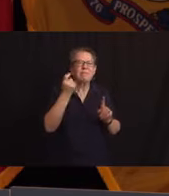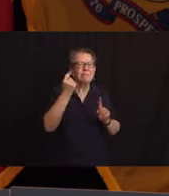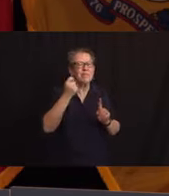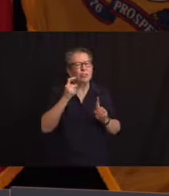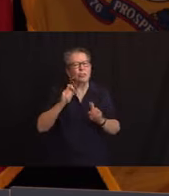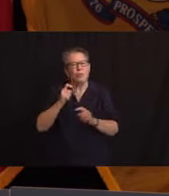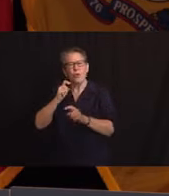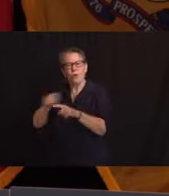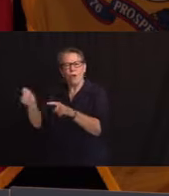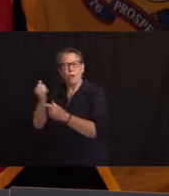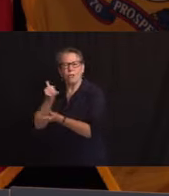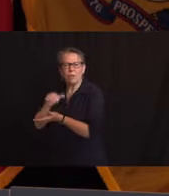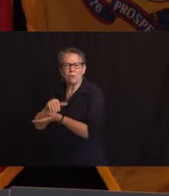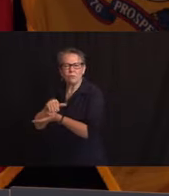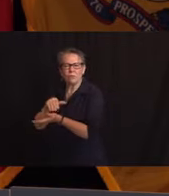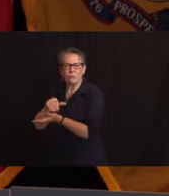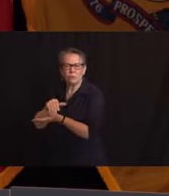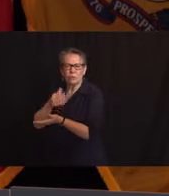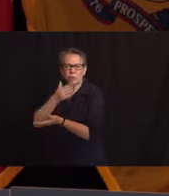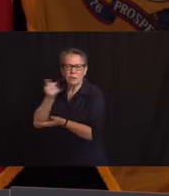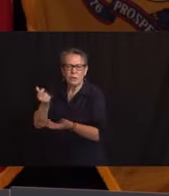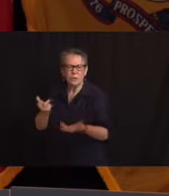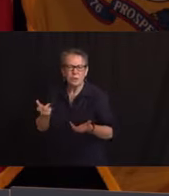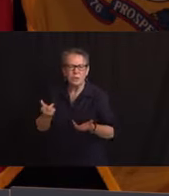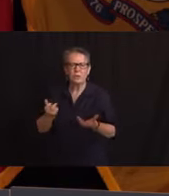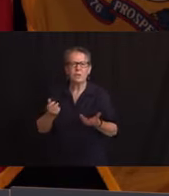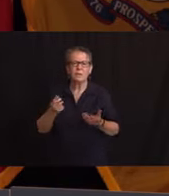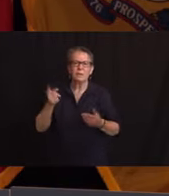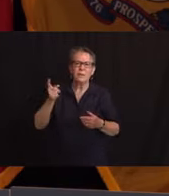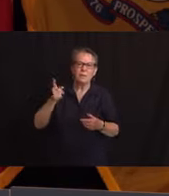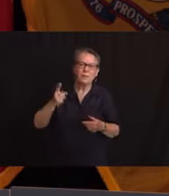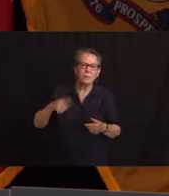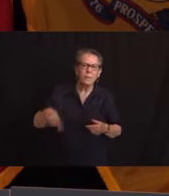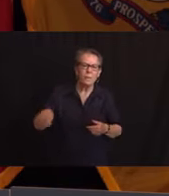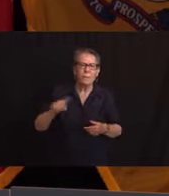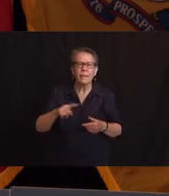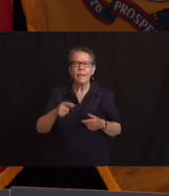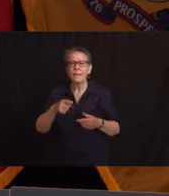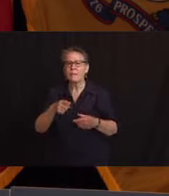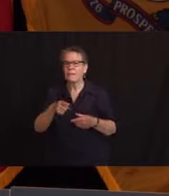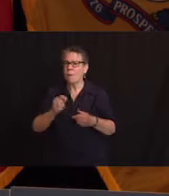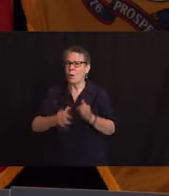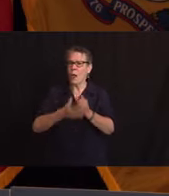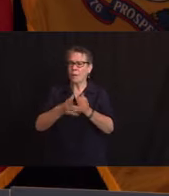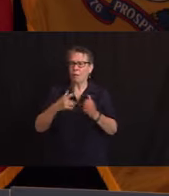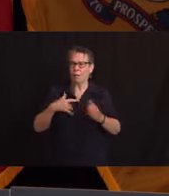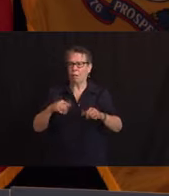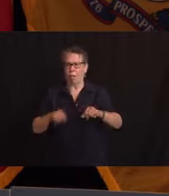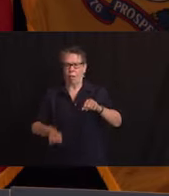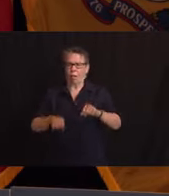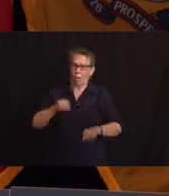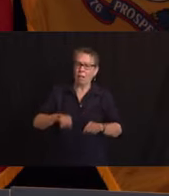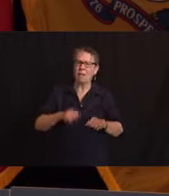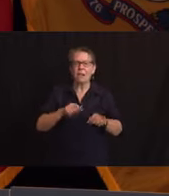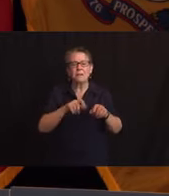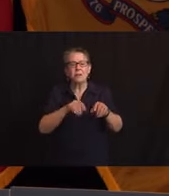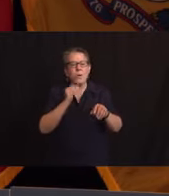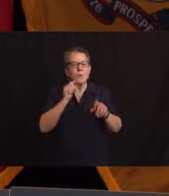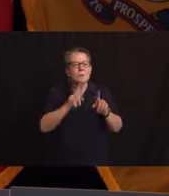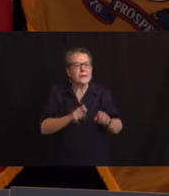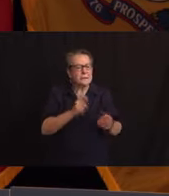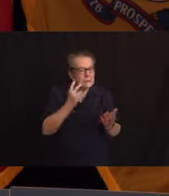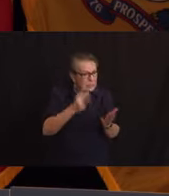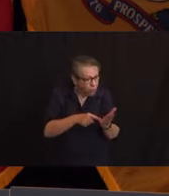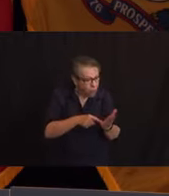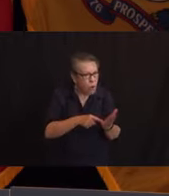just screening at home, it's a very reasonable way to go. I actually bought a box when my daughter